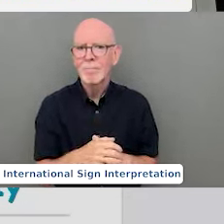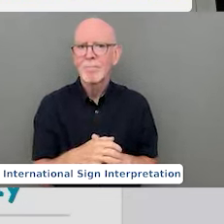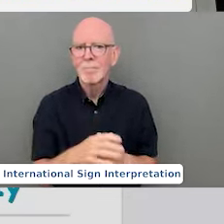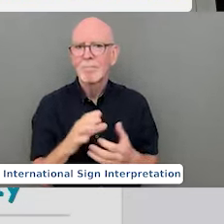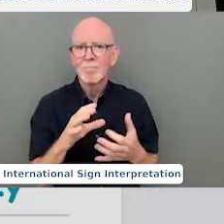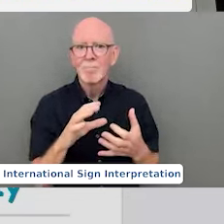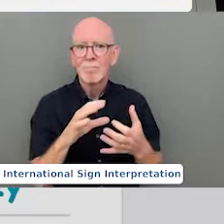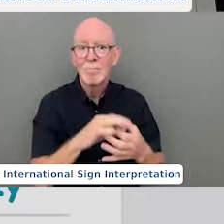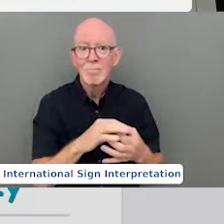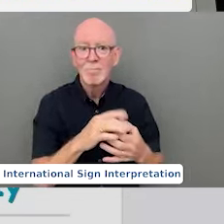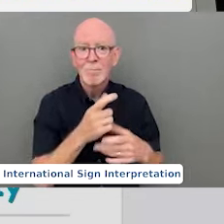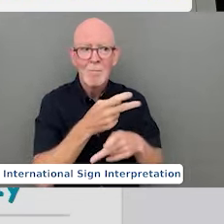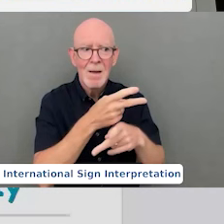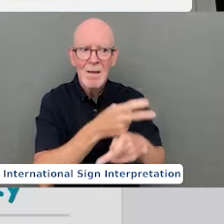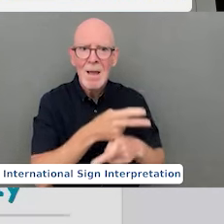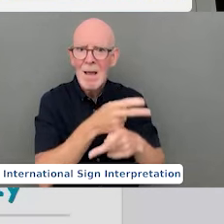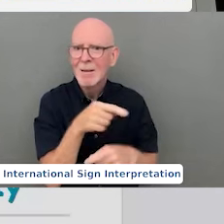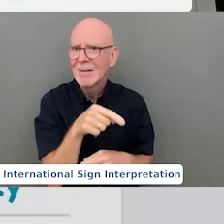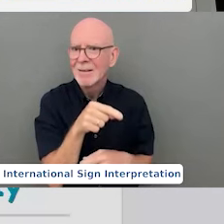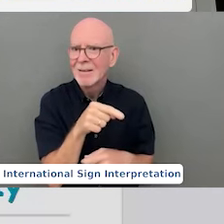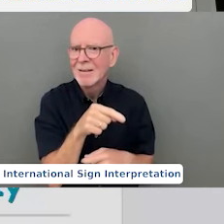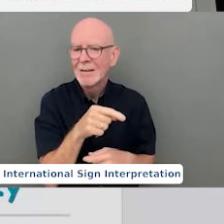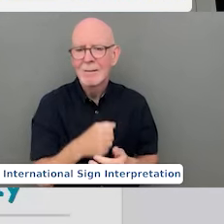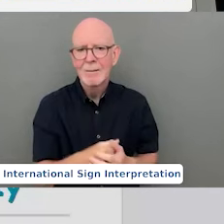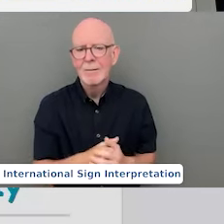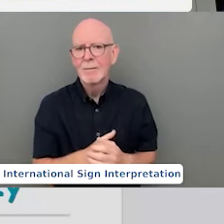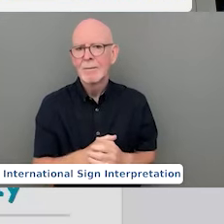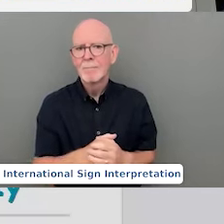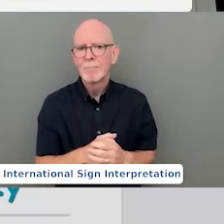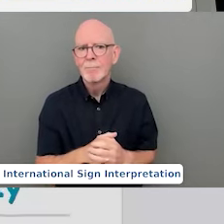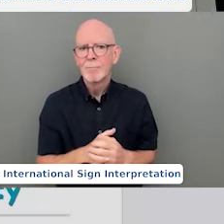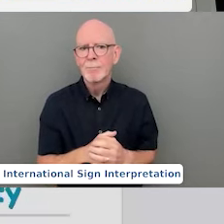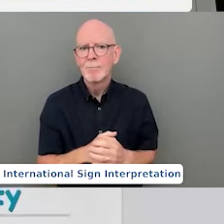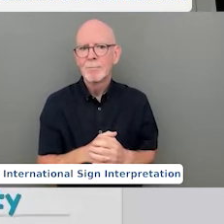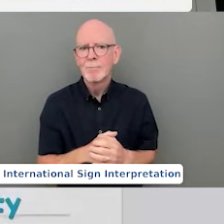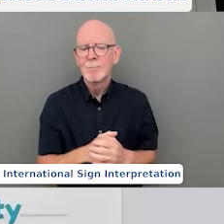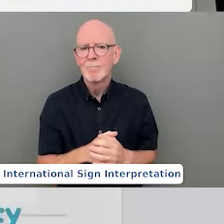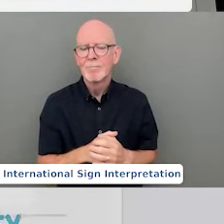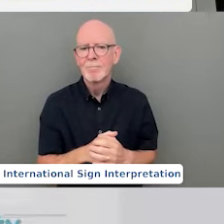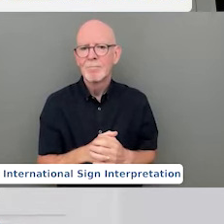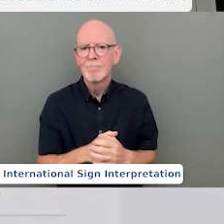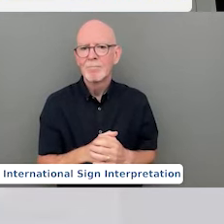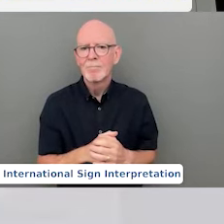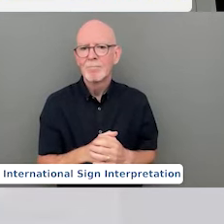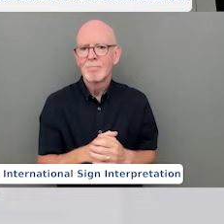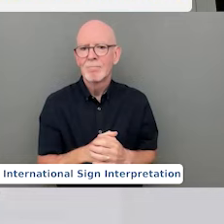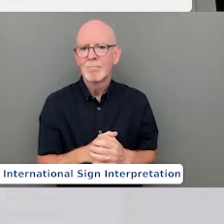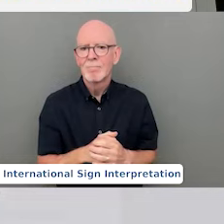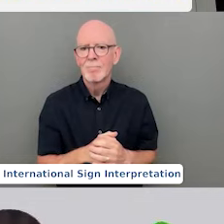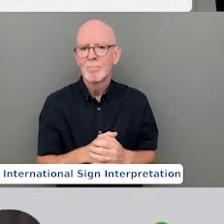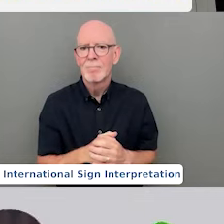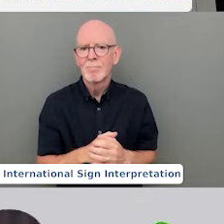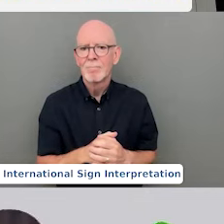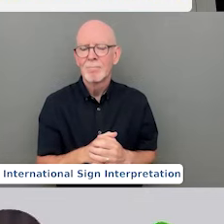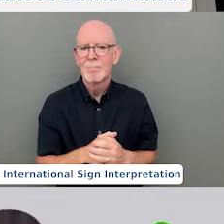this number keep increasing day by day. So therefore, we need a good policy to take care of